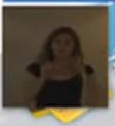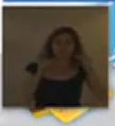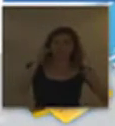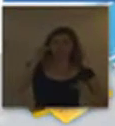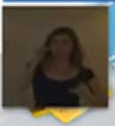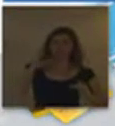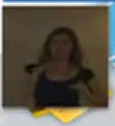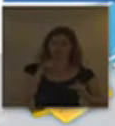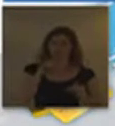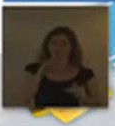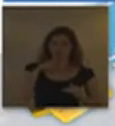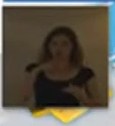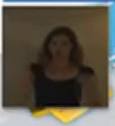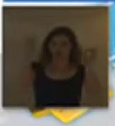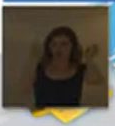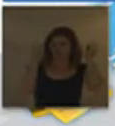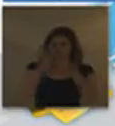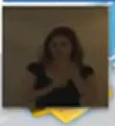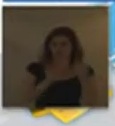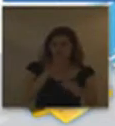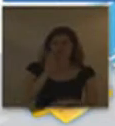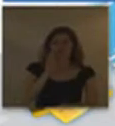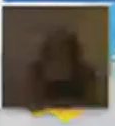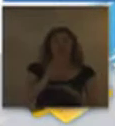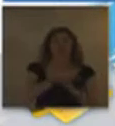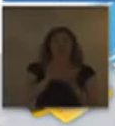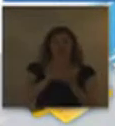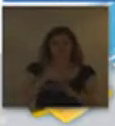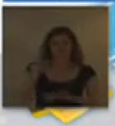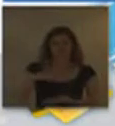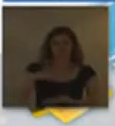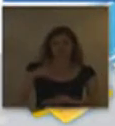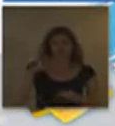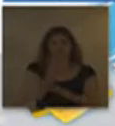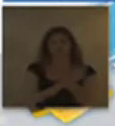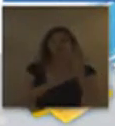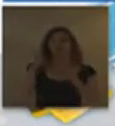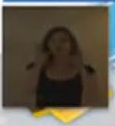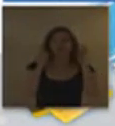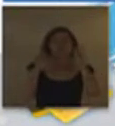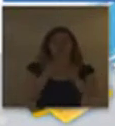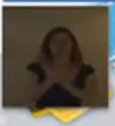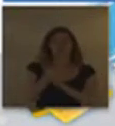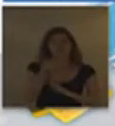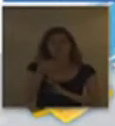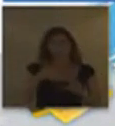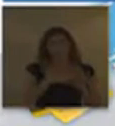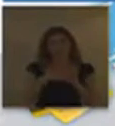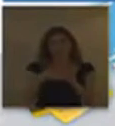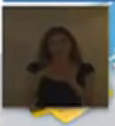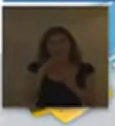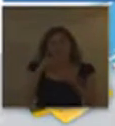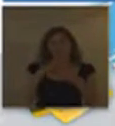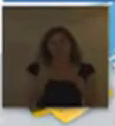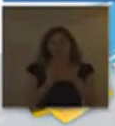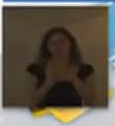tasks because, as we said already, a hearing disability becomes a social isolation, a factor for social